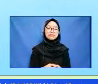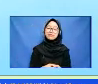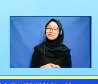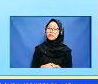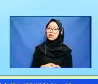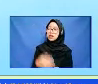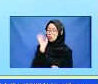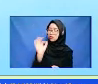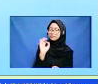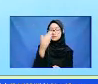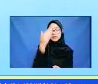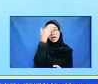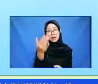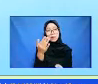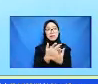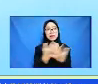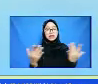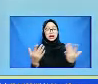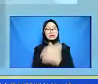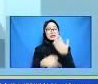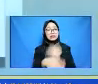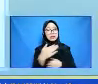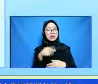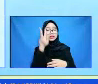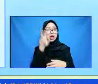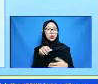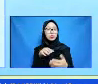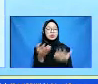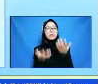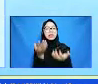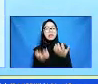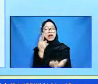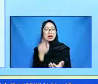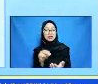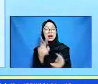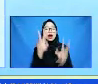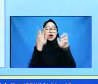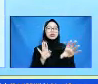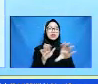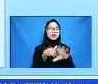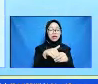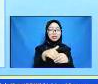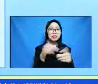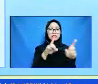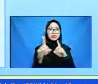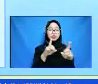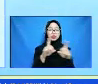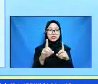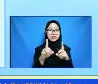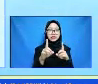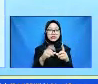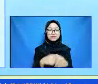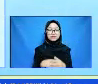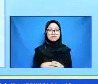be considered and taken into climate discussion or climate policy? Because they are one of